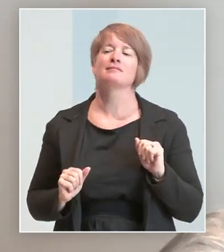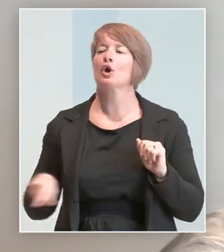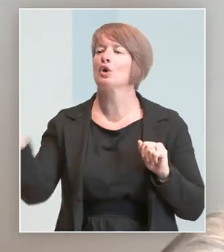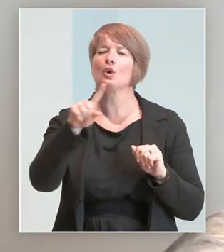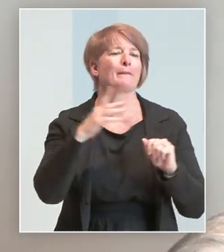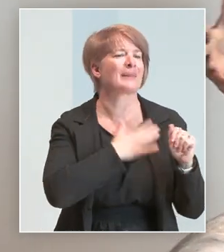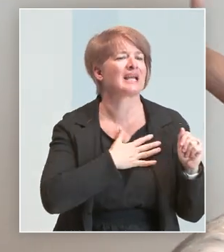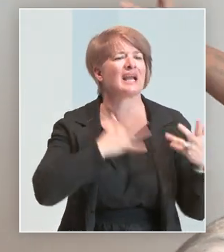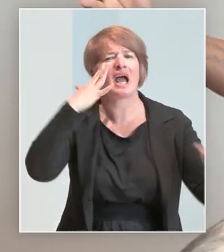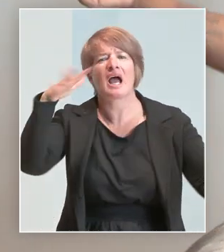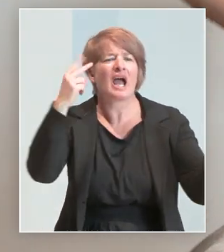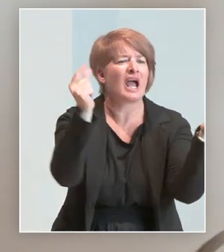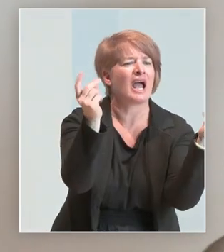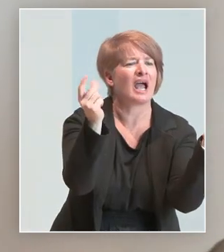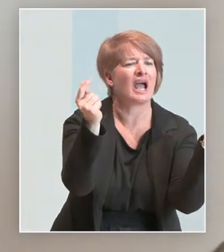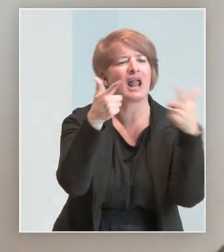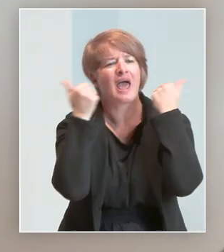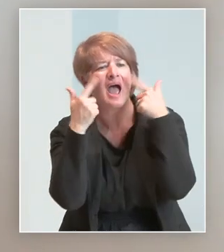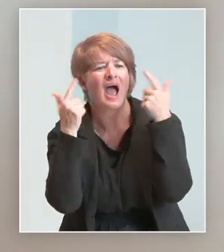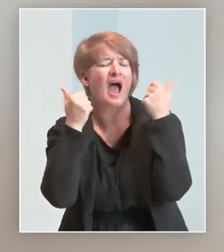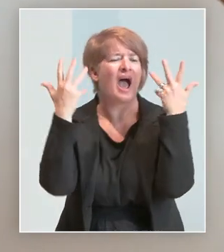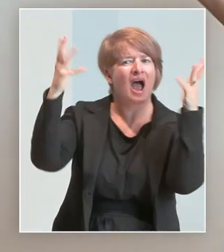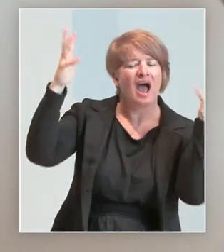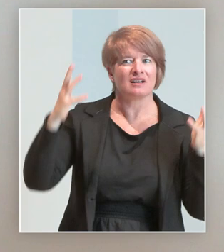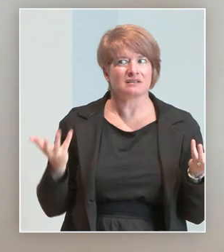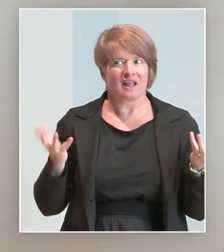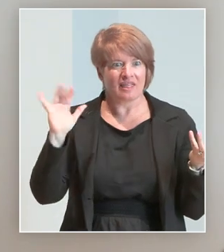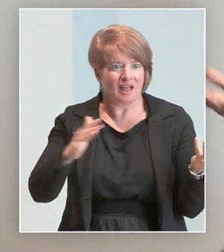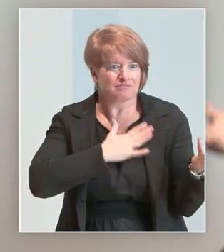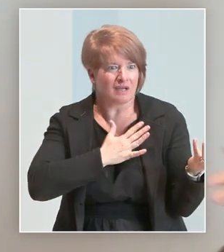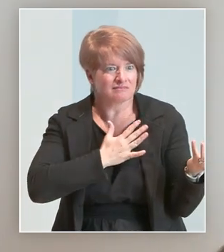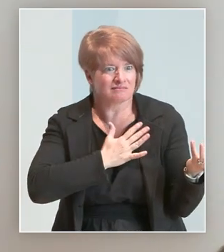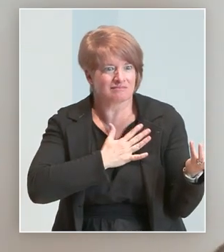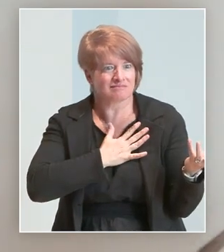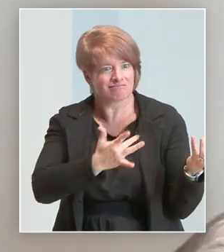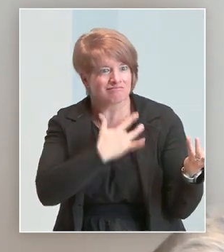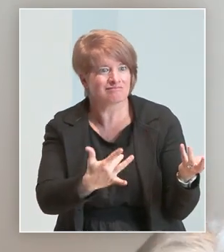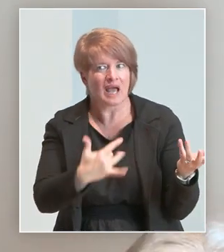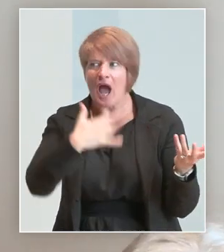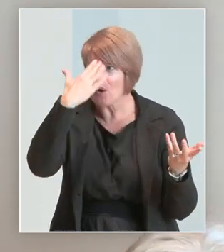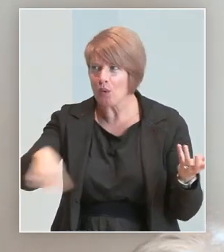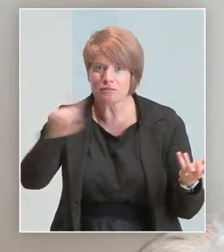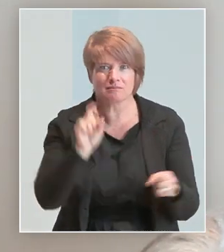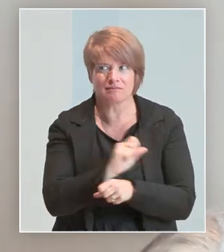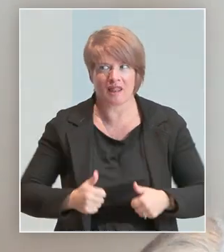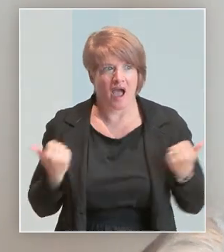make noise, laugh, respond, because it will be how I know that you're alive in the room.